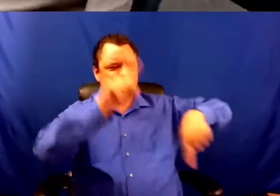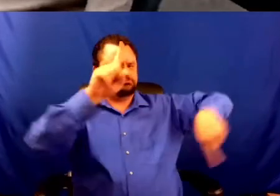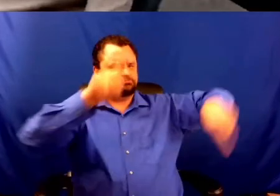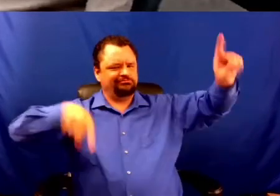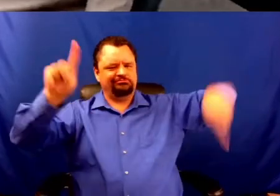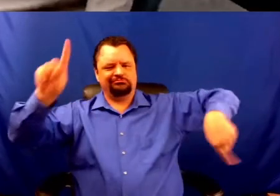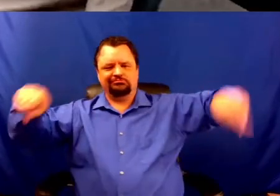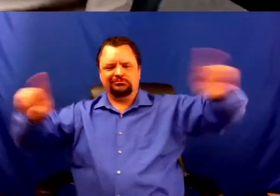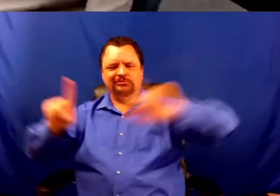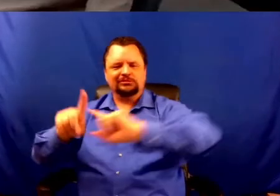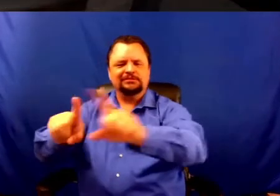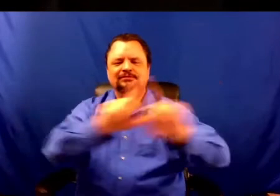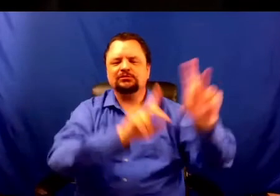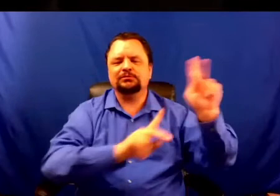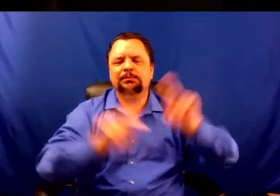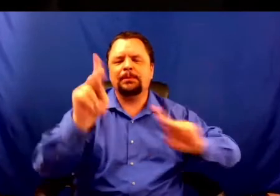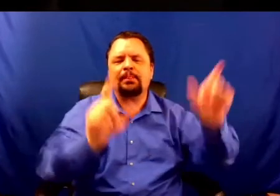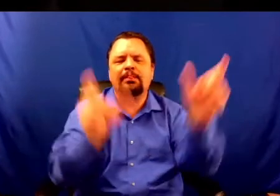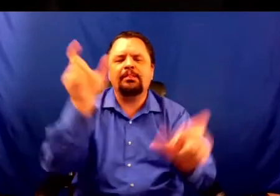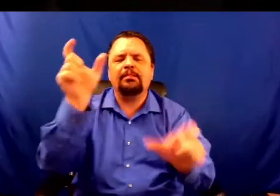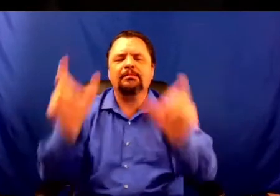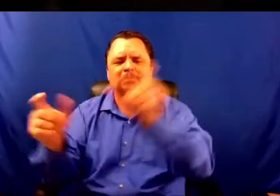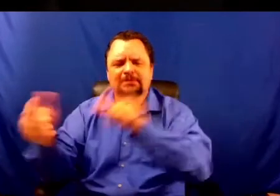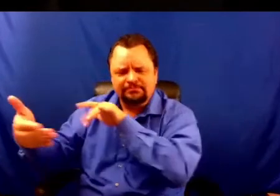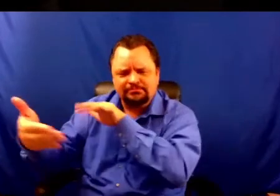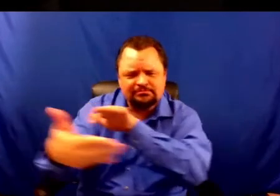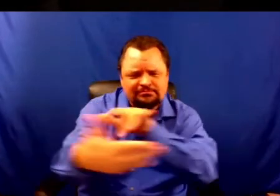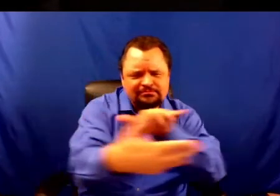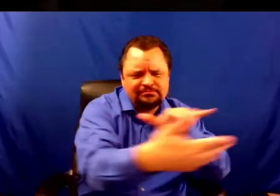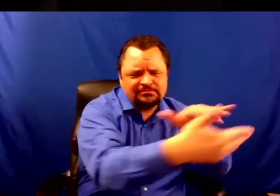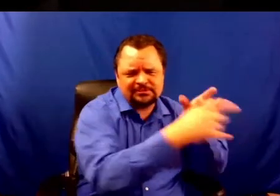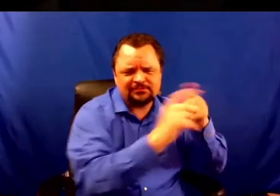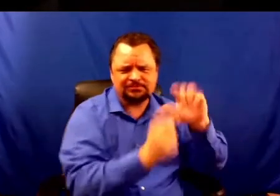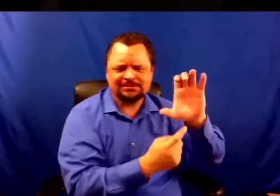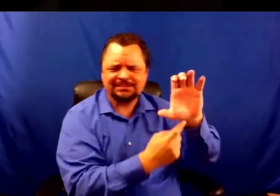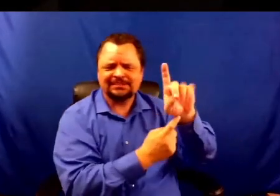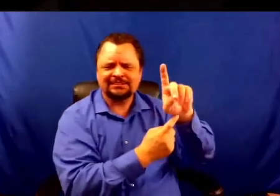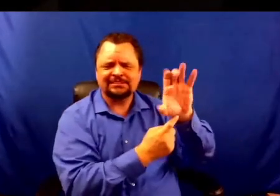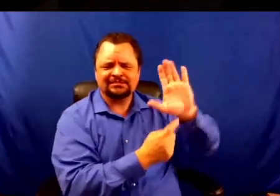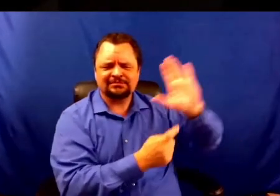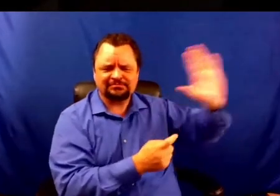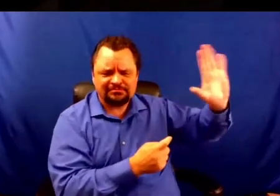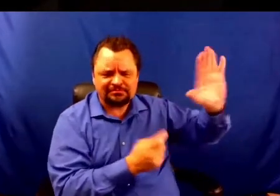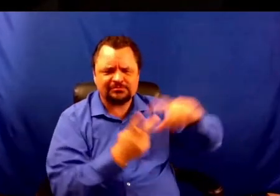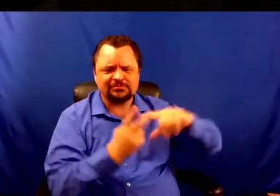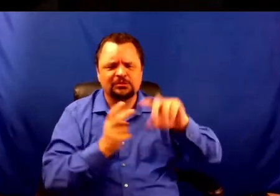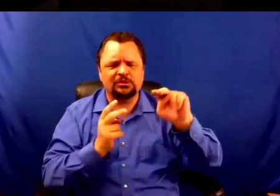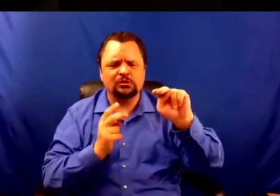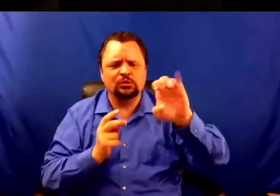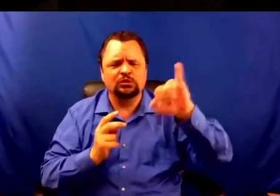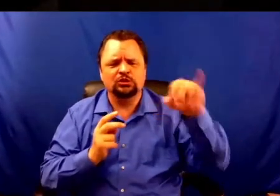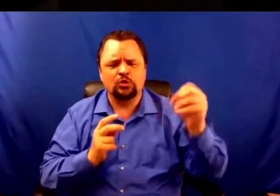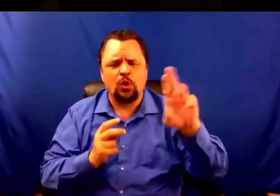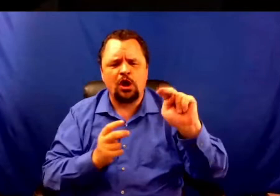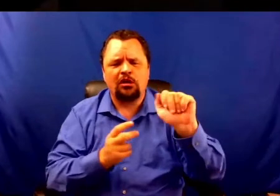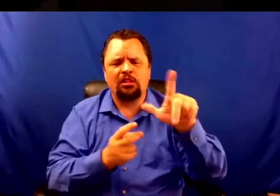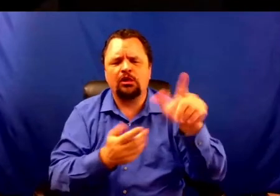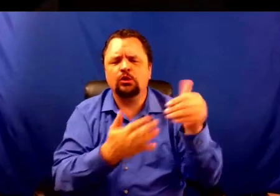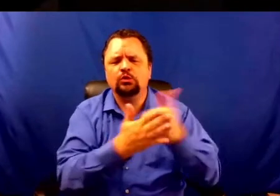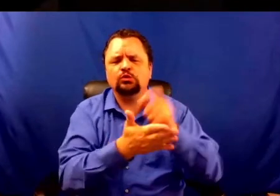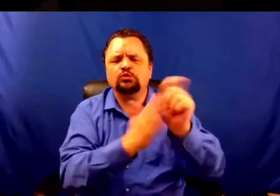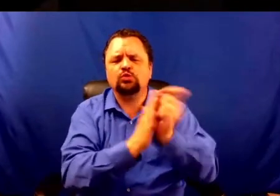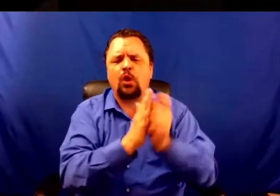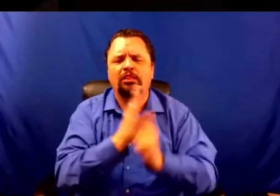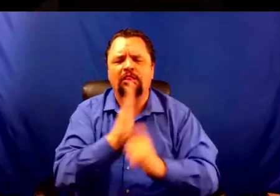different sources across different studies. It is quoted in the CDC and in the New England Journal and Fadi. Do we have